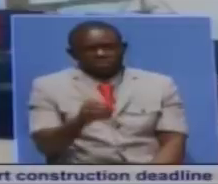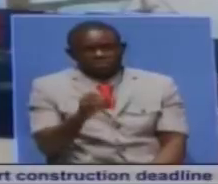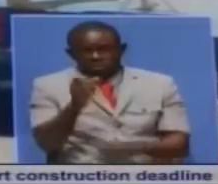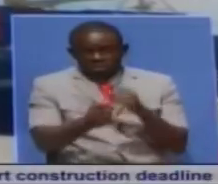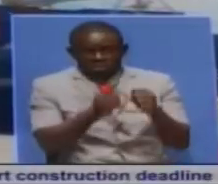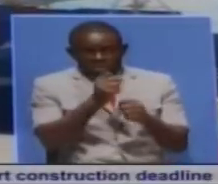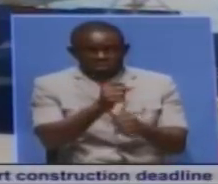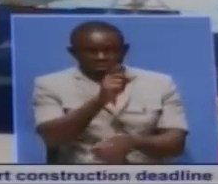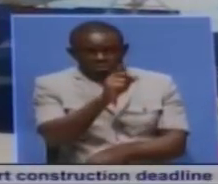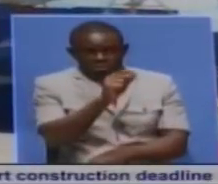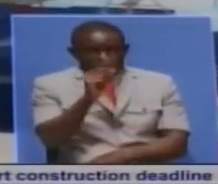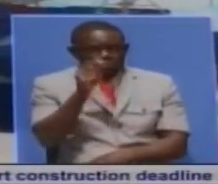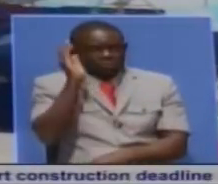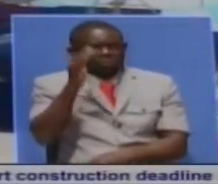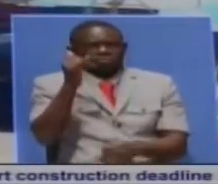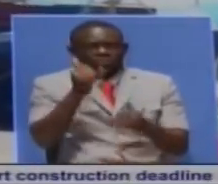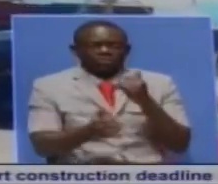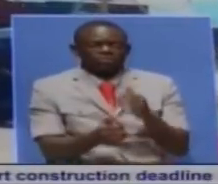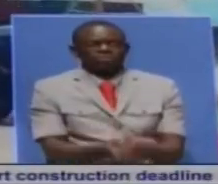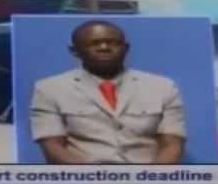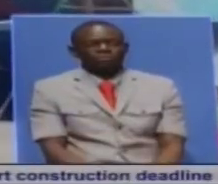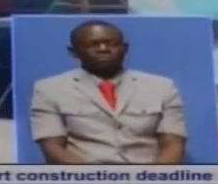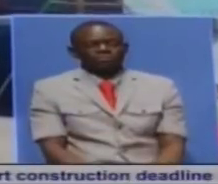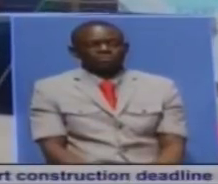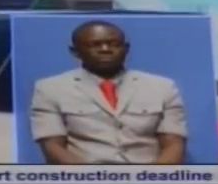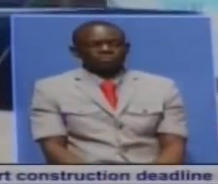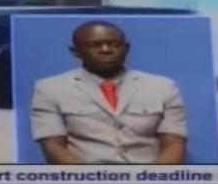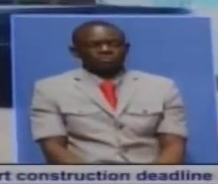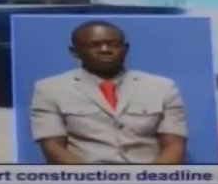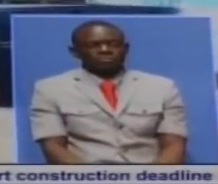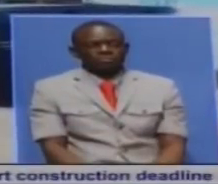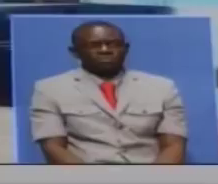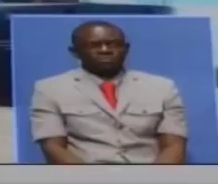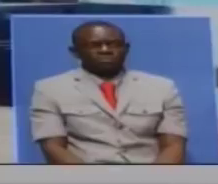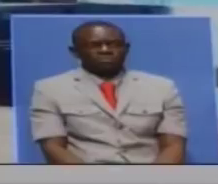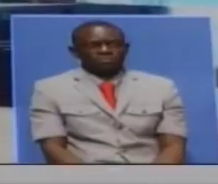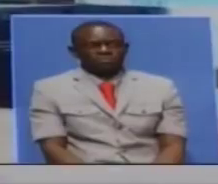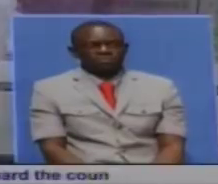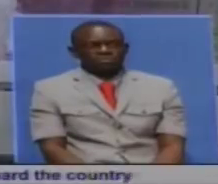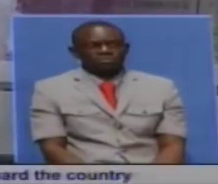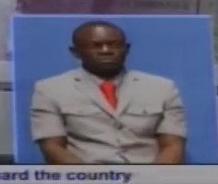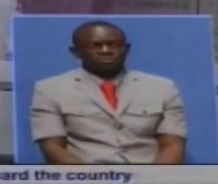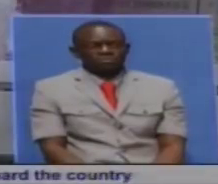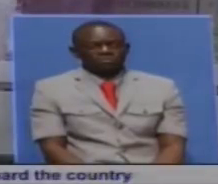2020. Lufola Nkowani reporting from Dar es Salaam, Tanzania.